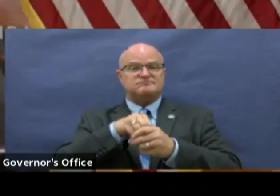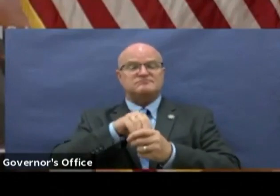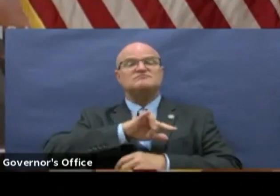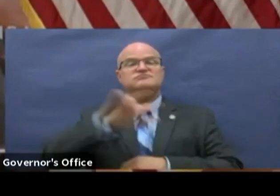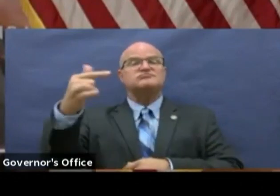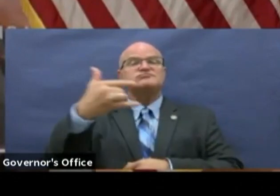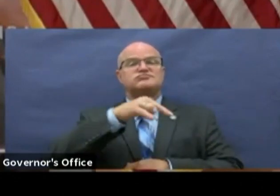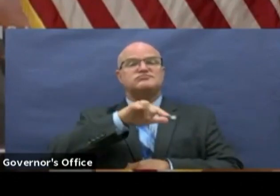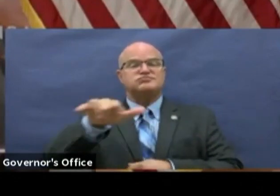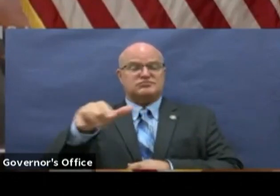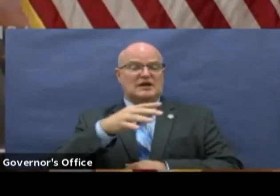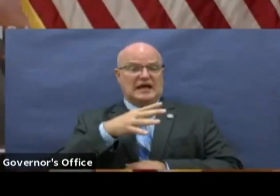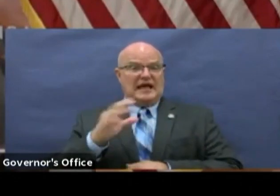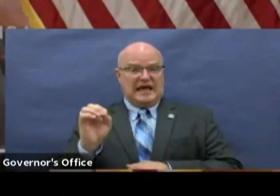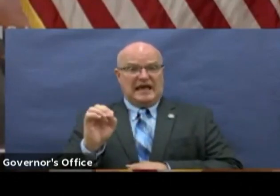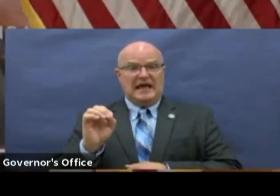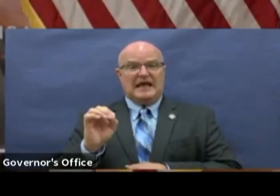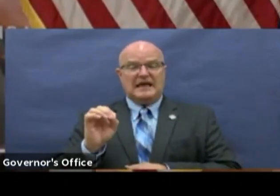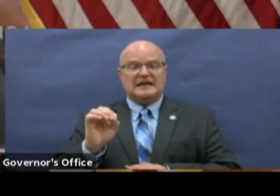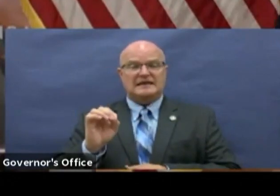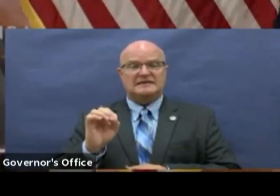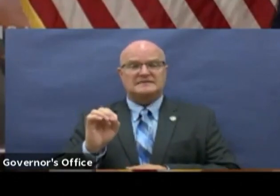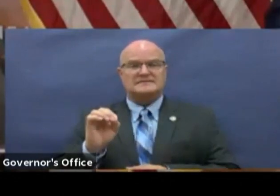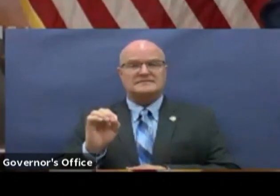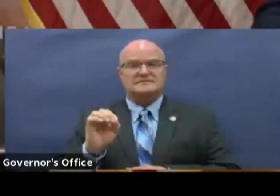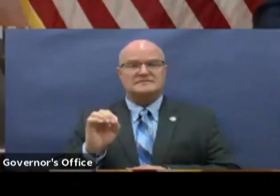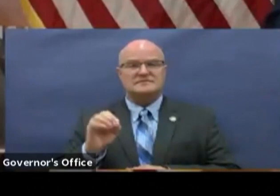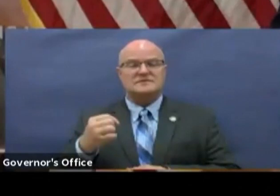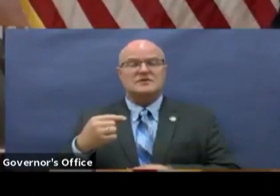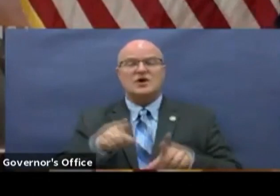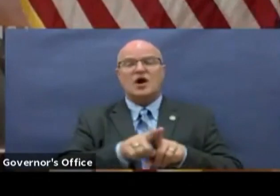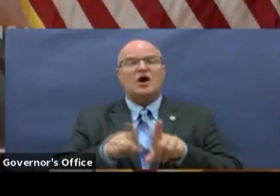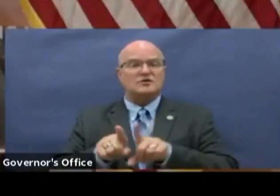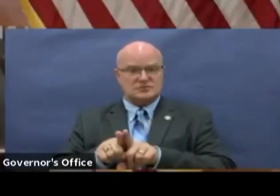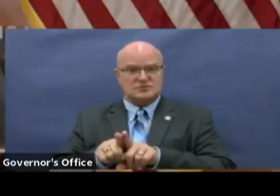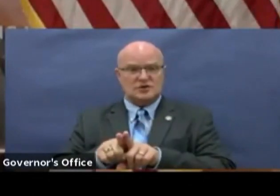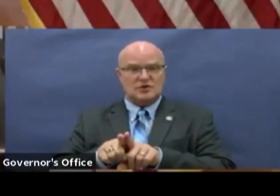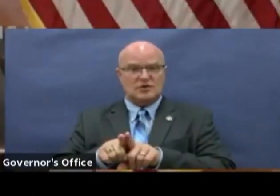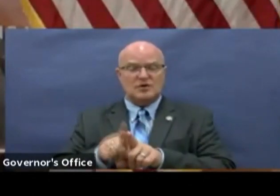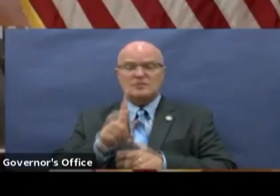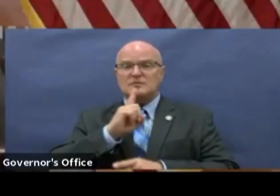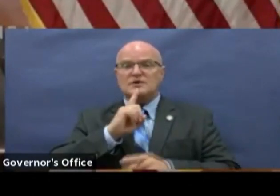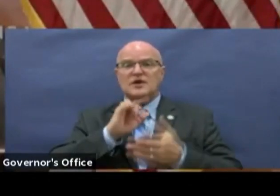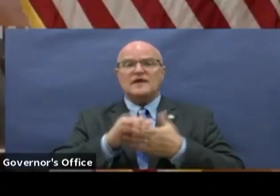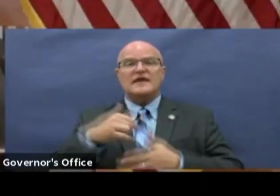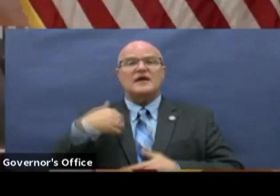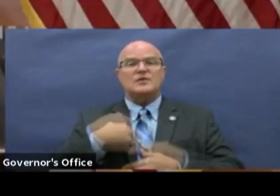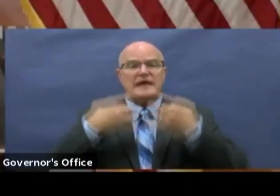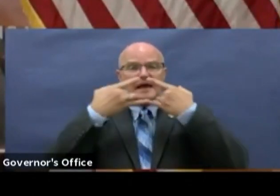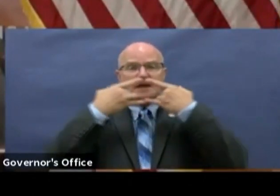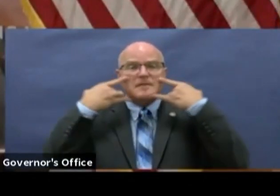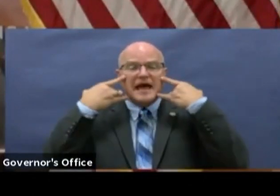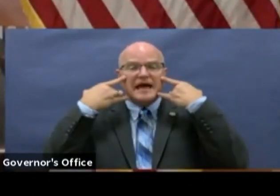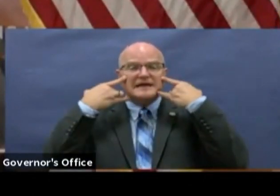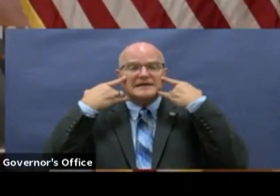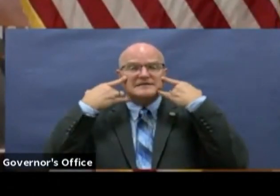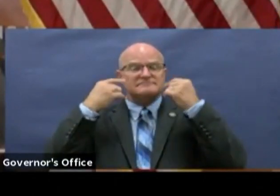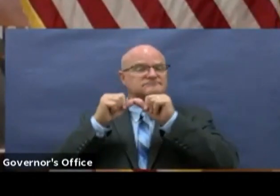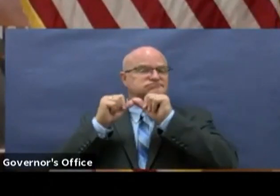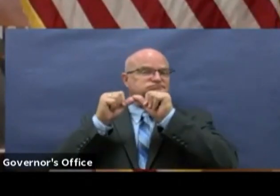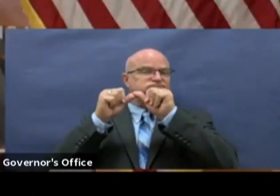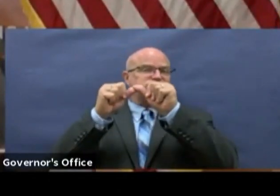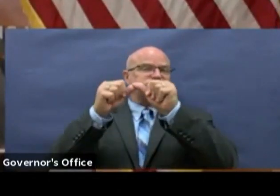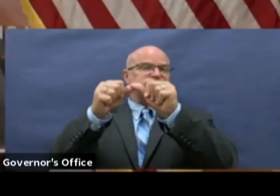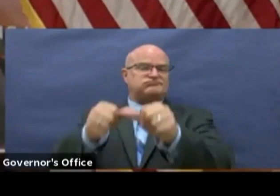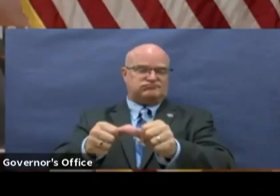those. And we also made sure that we wore our mask throughout that